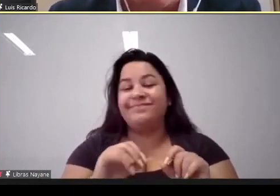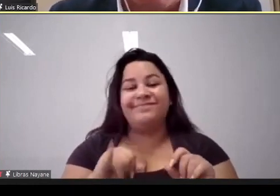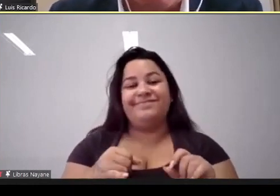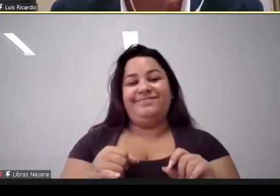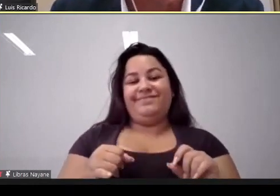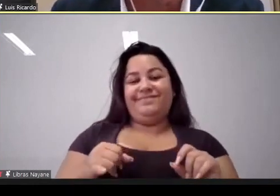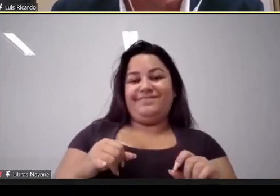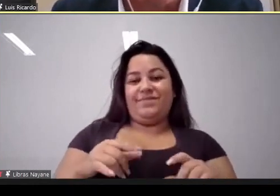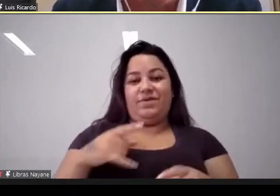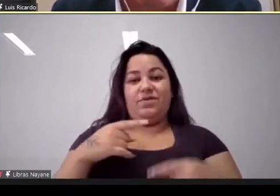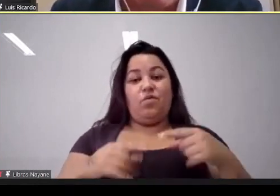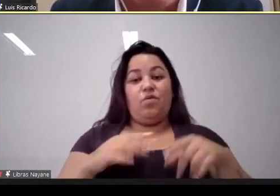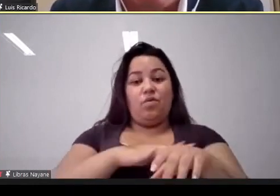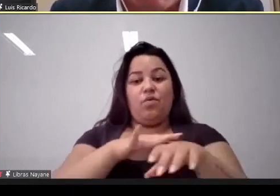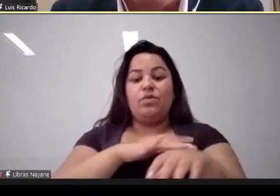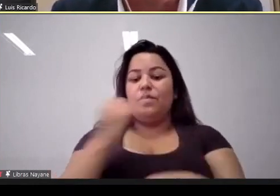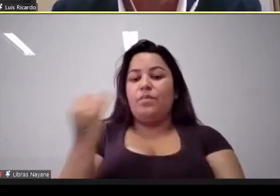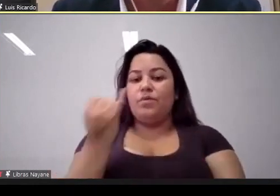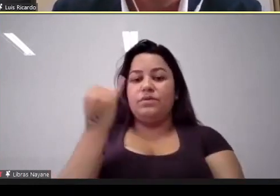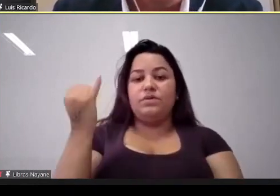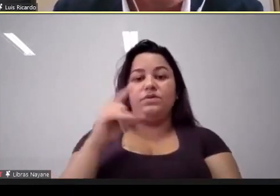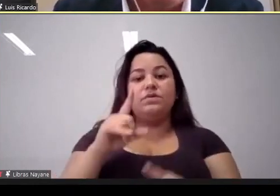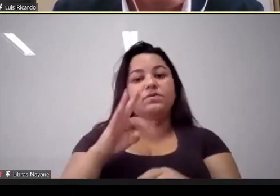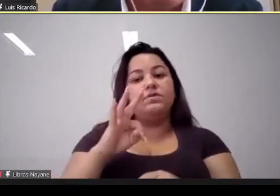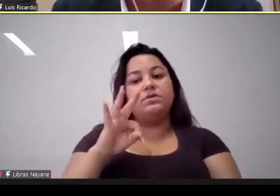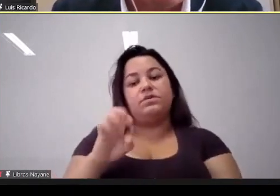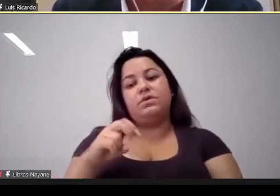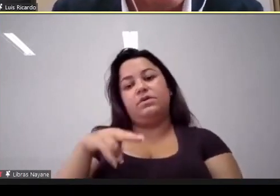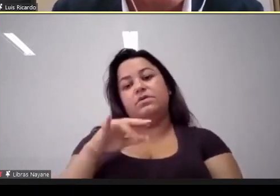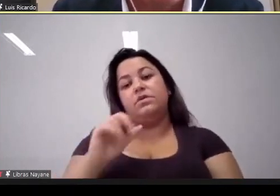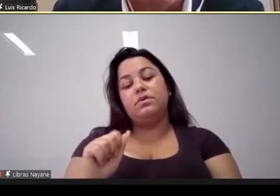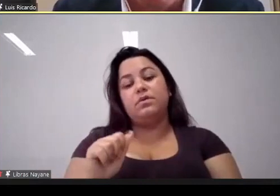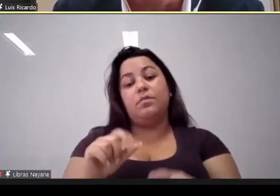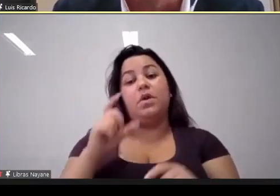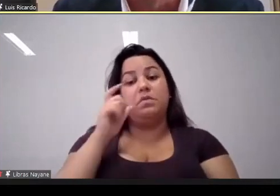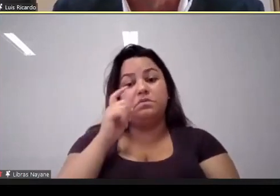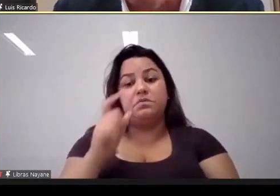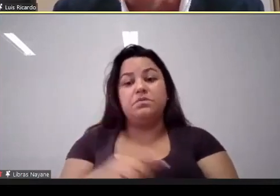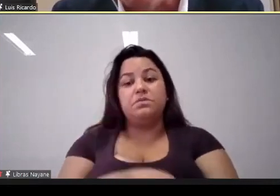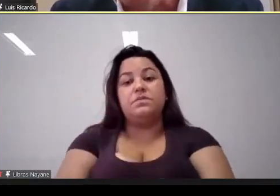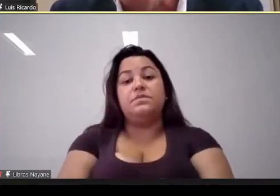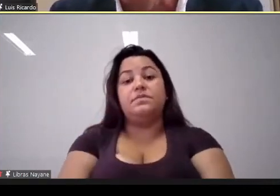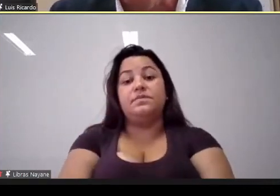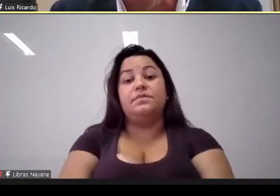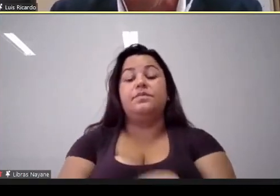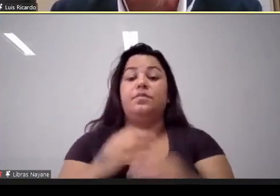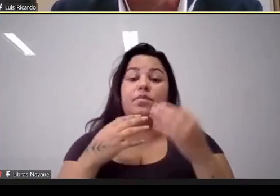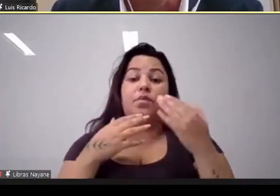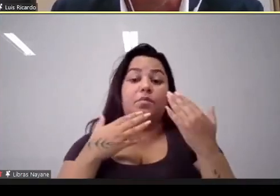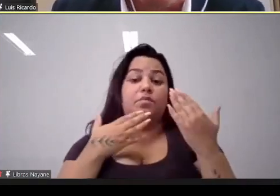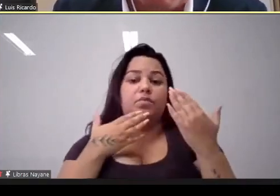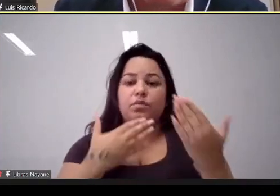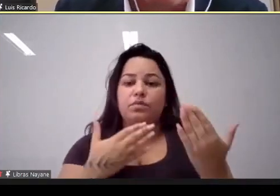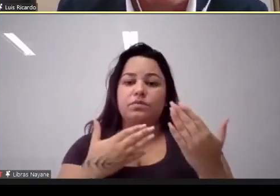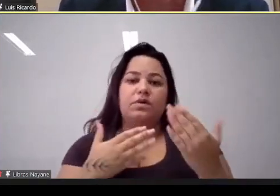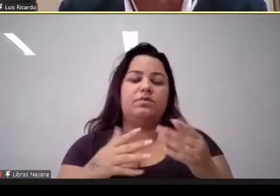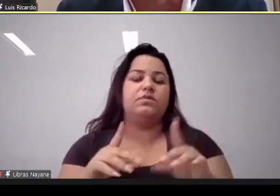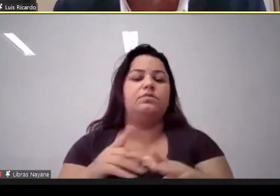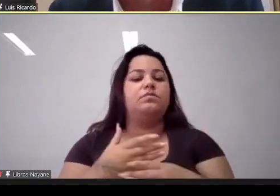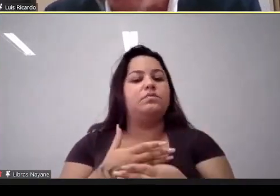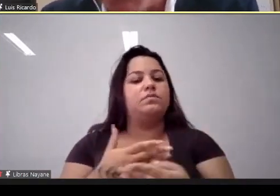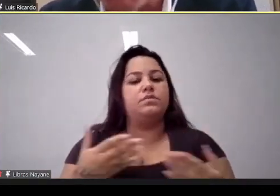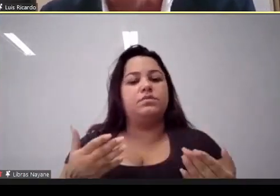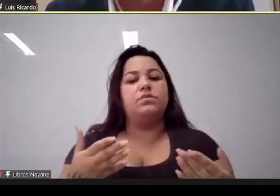about that. It was a great conversation. It was a technical conversation, and it was an interesting